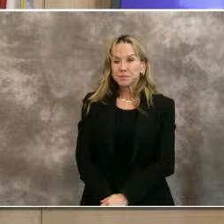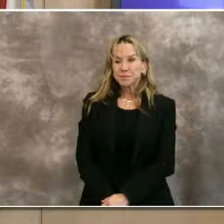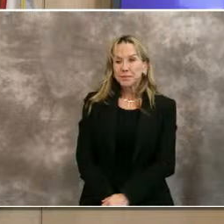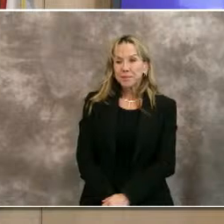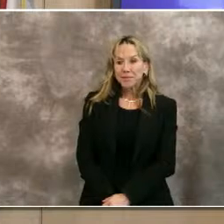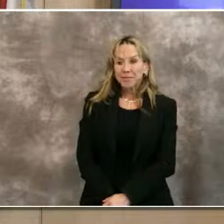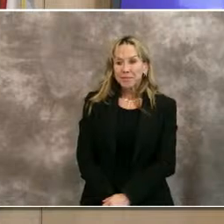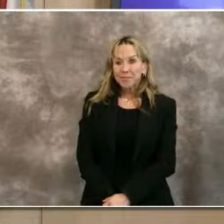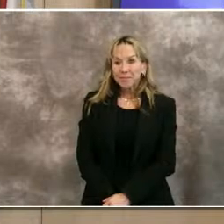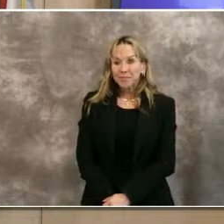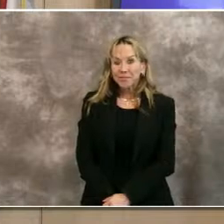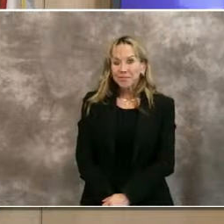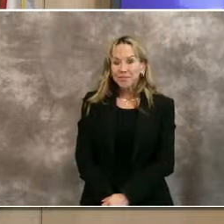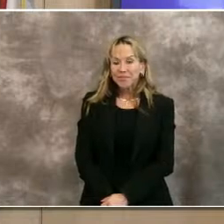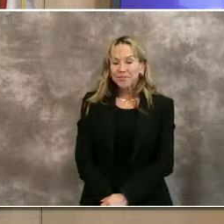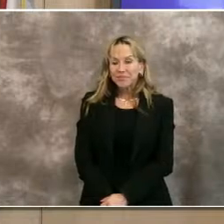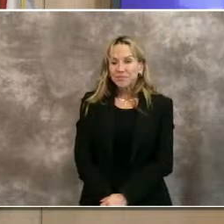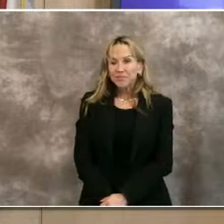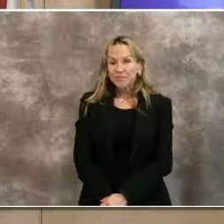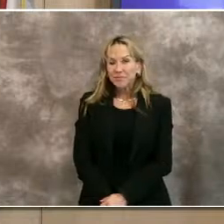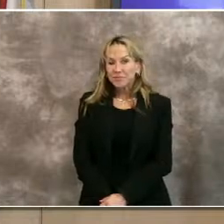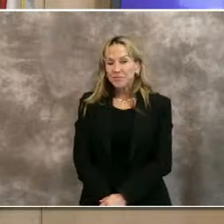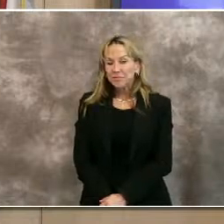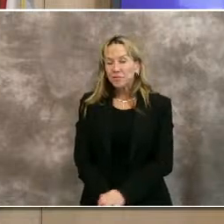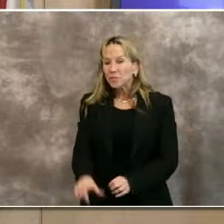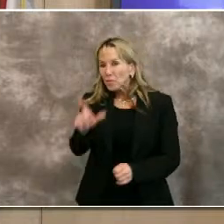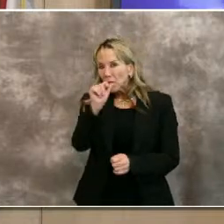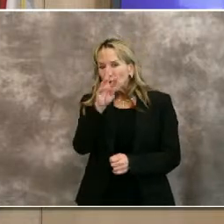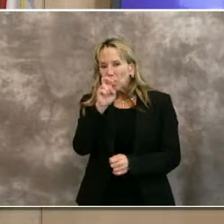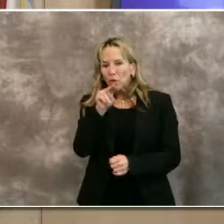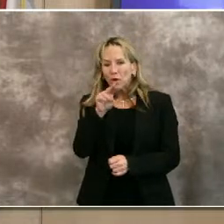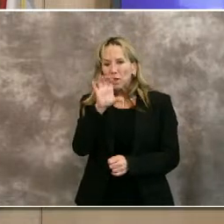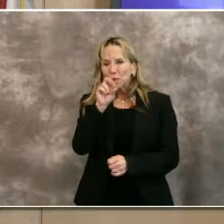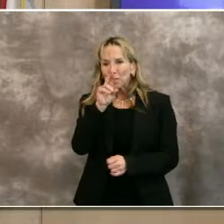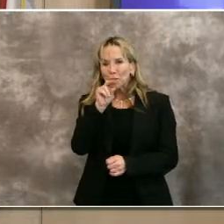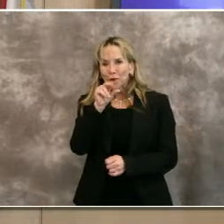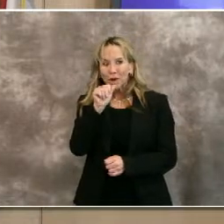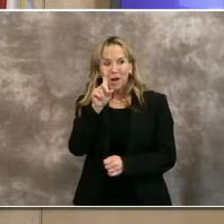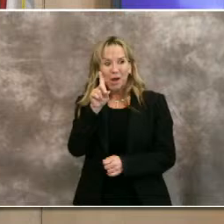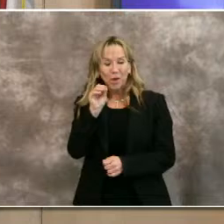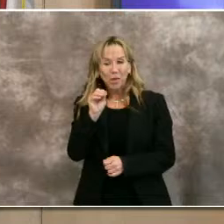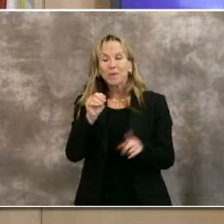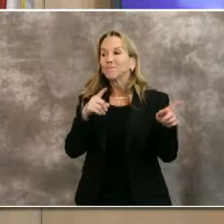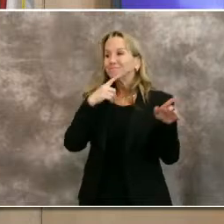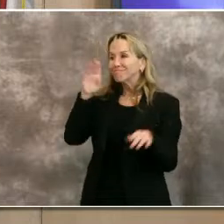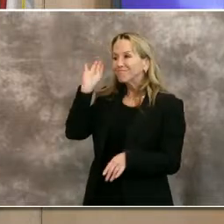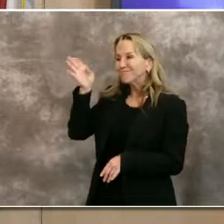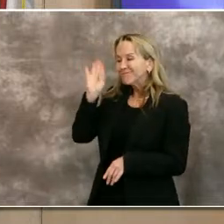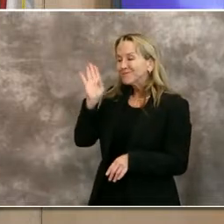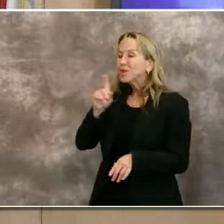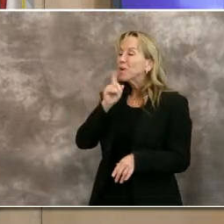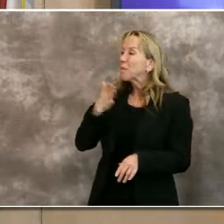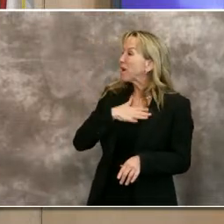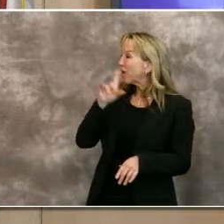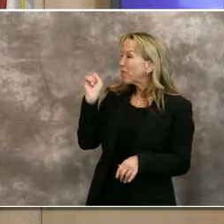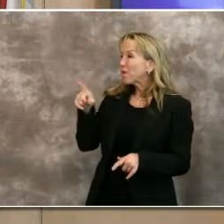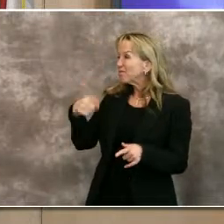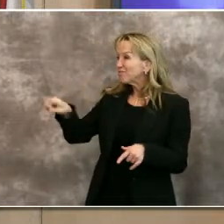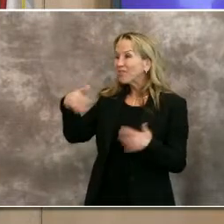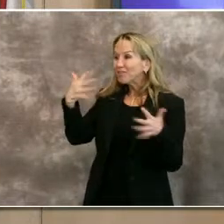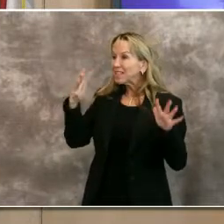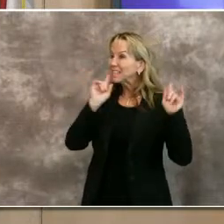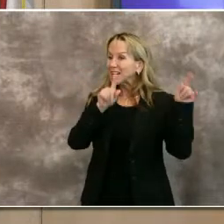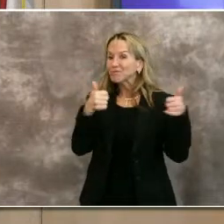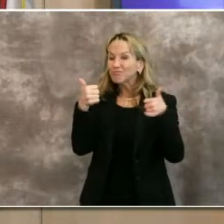Lauren Coronado? hi there. My question was actually already answered. Thank